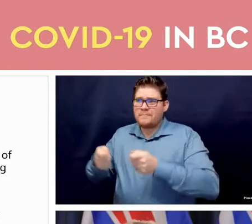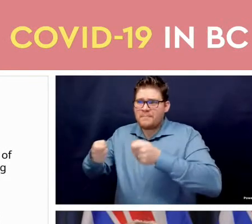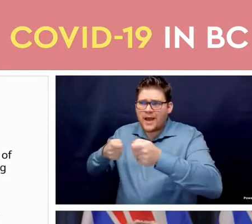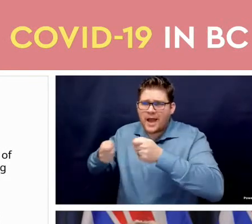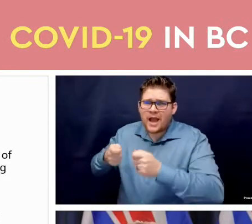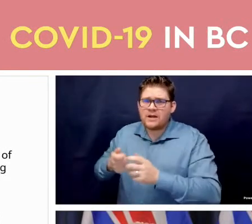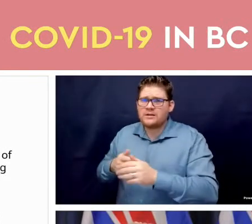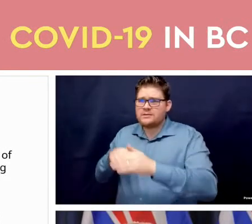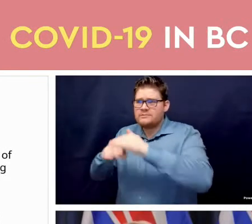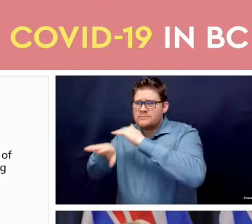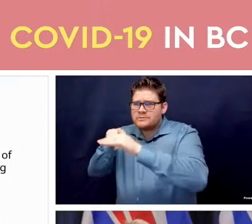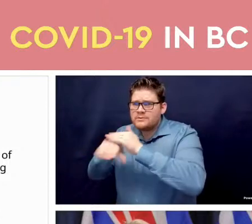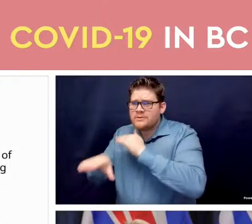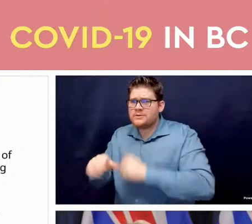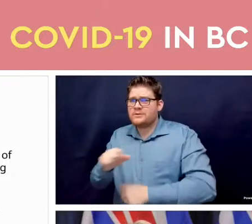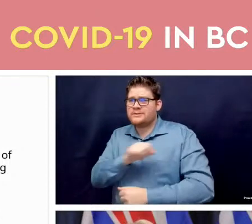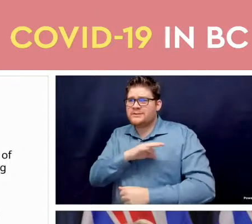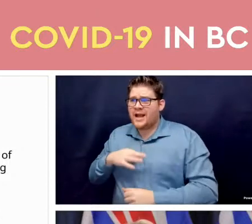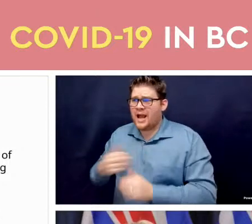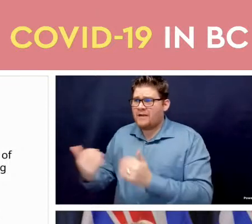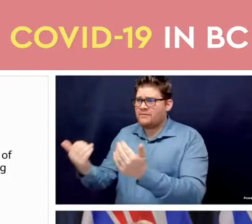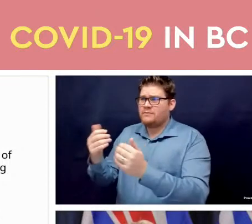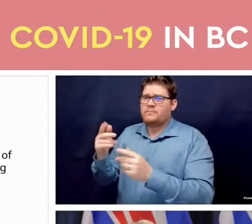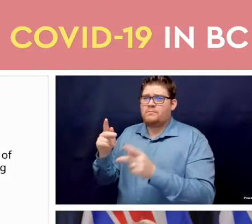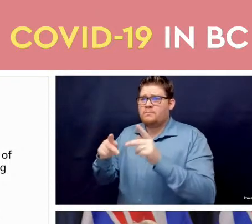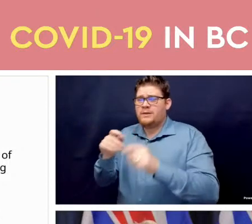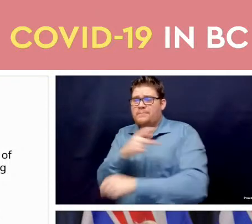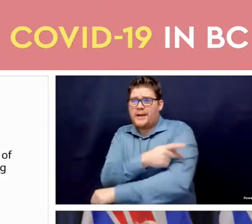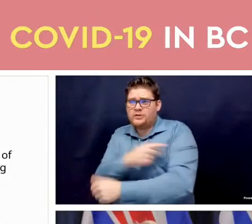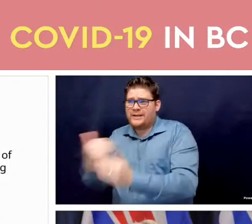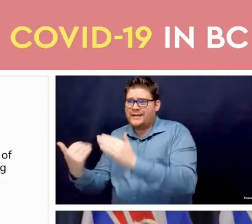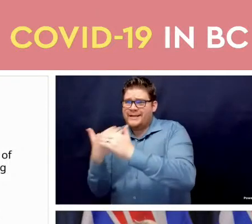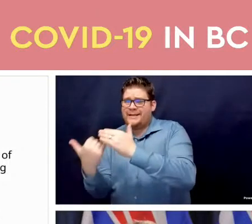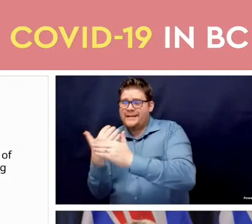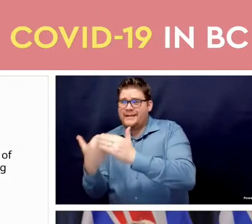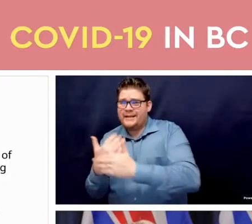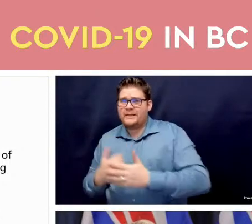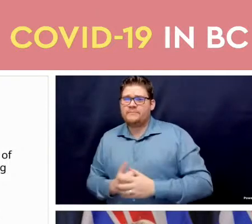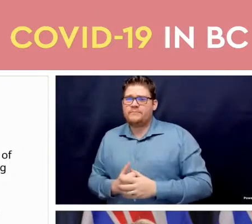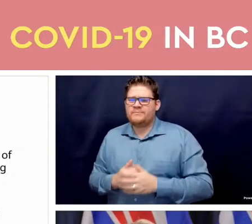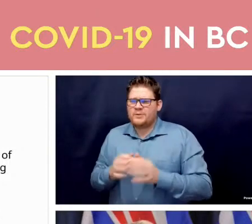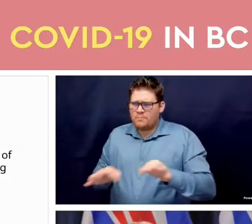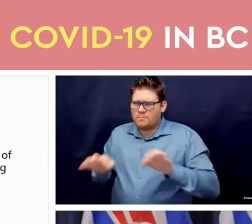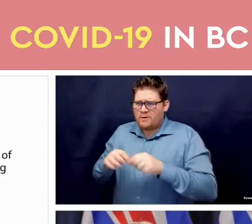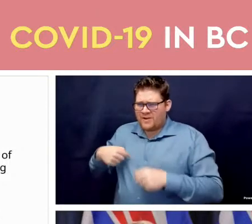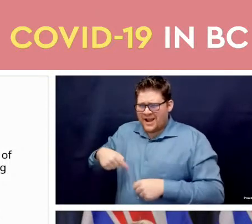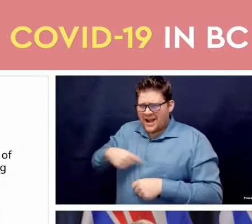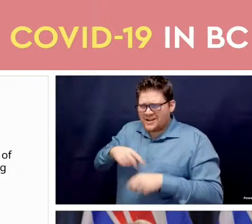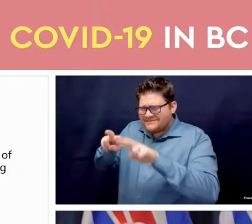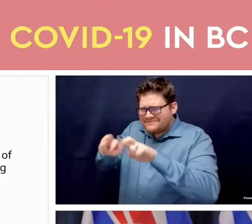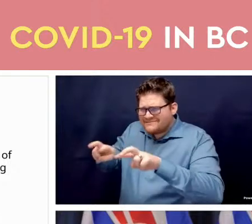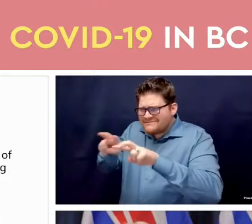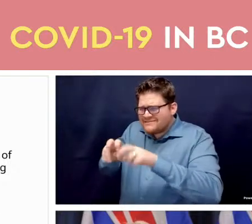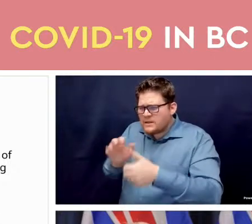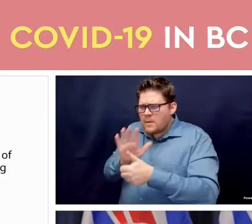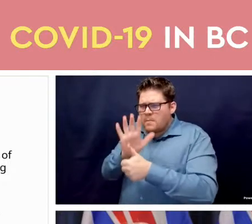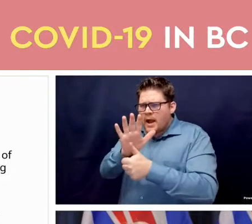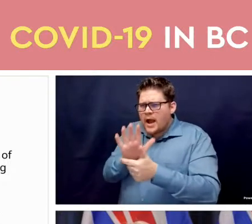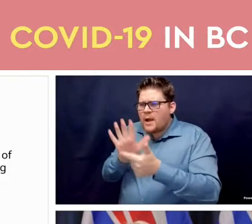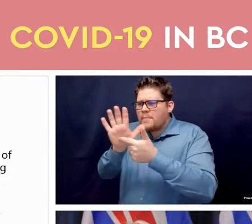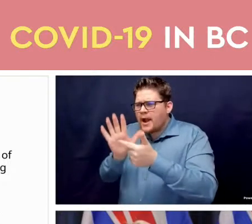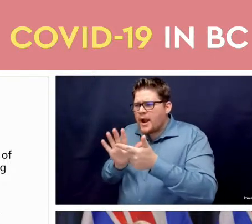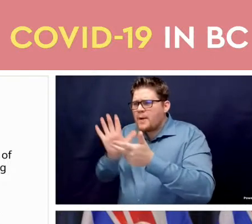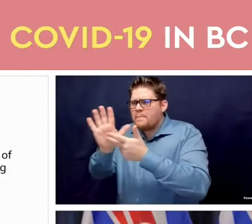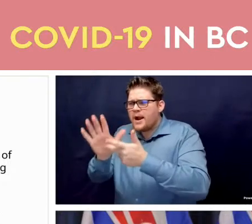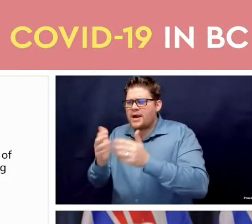place to be able to tease apart these three different groups of people in hospital, we'll be presenting that on a periodic basis as a